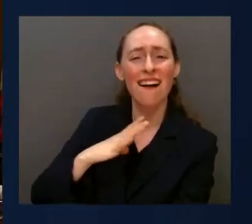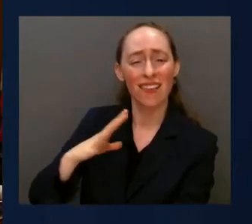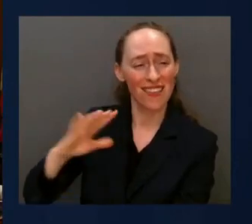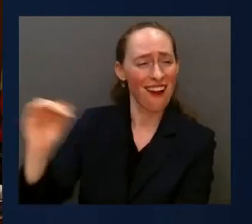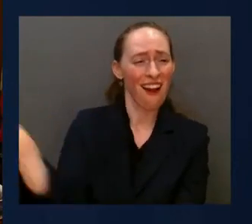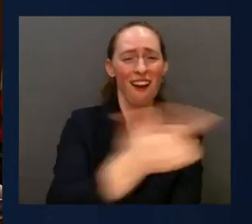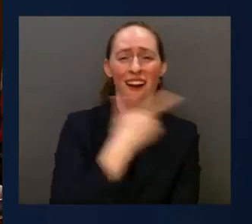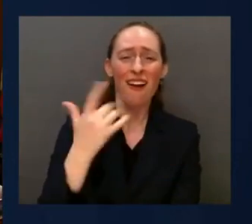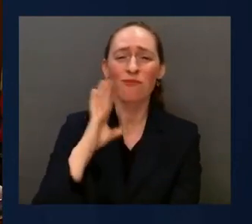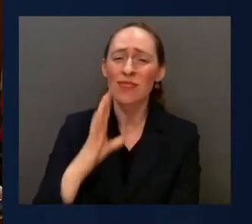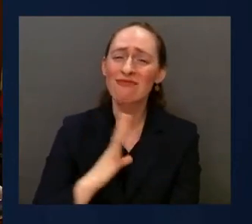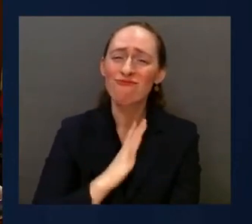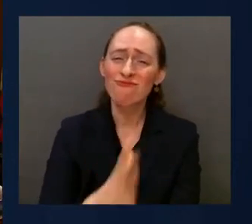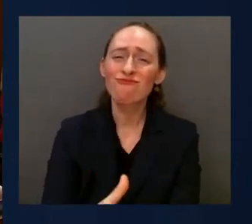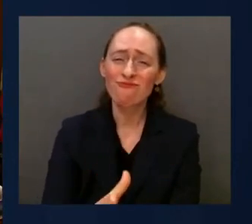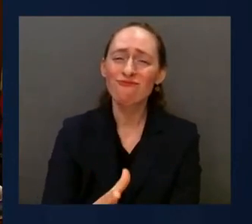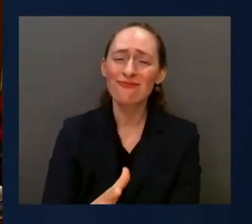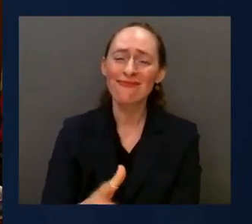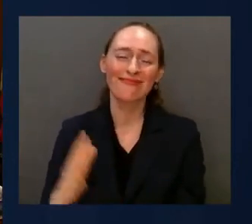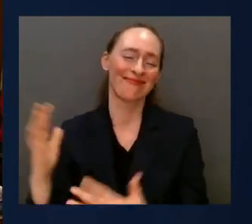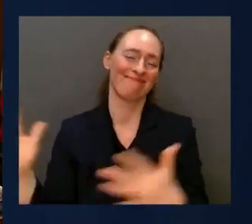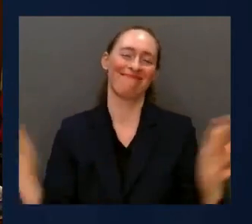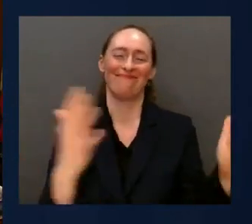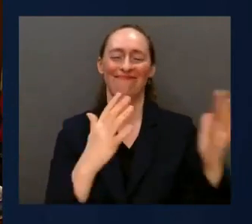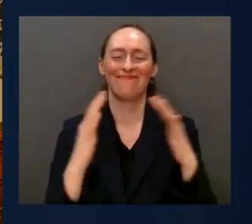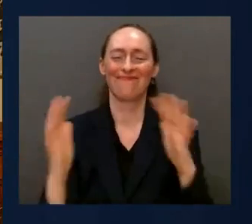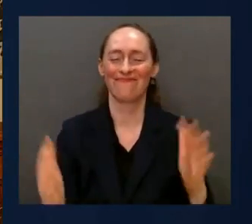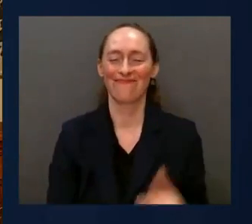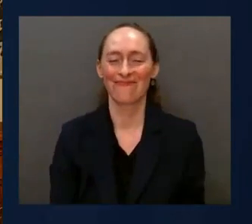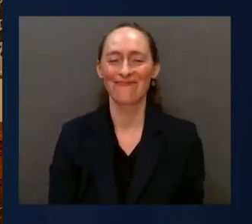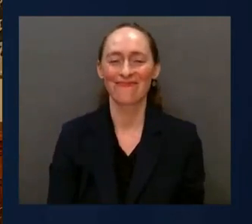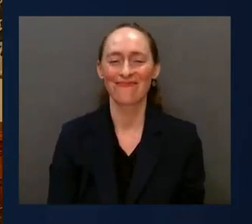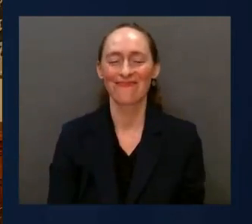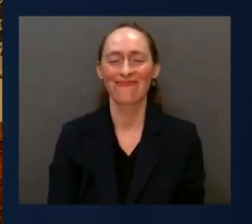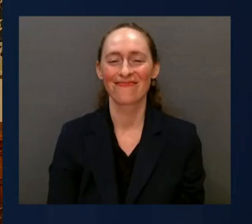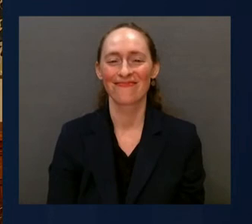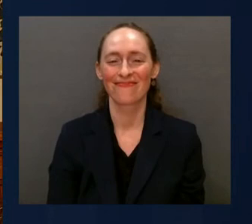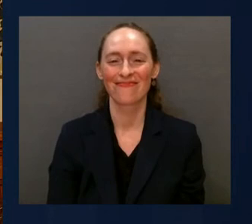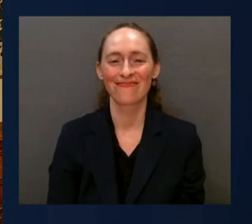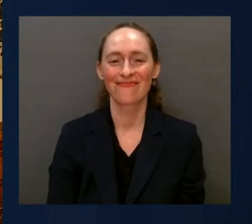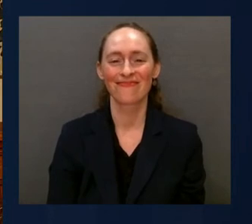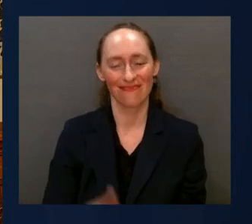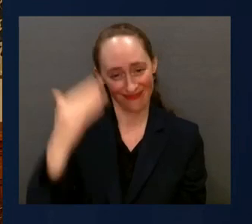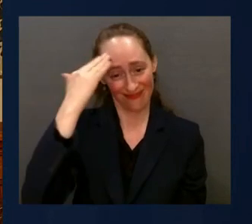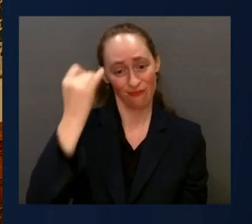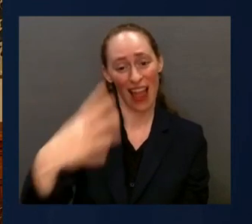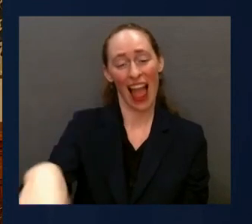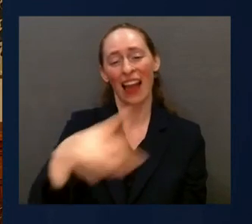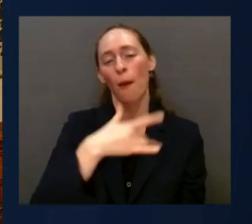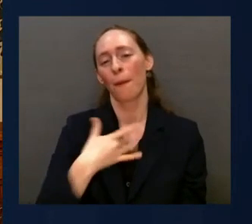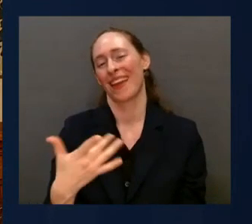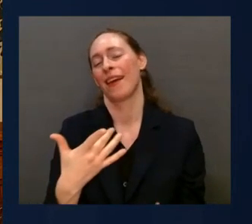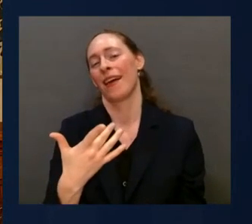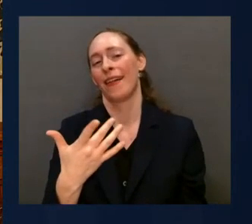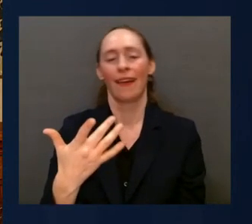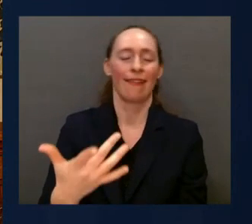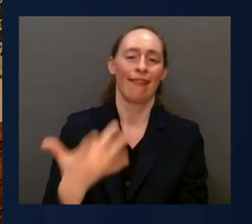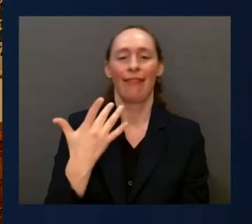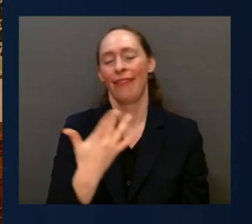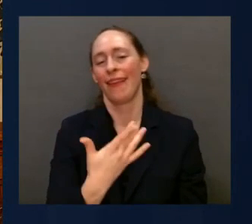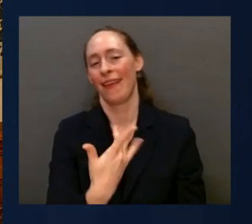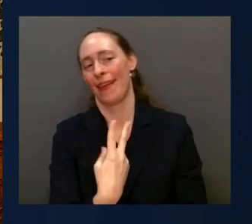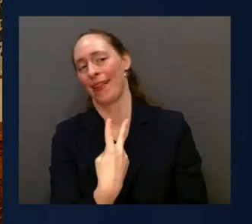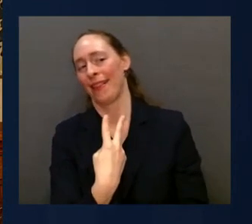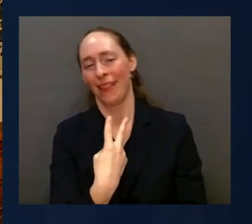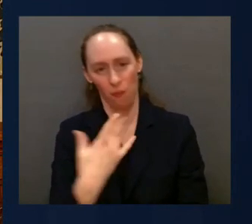I know a lot of you always kid me for always quoting my dad, but my dad used to say, Joey, a job's about a lot more than a paycheck. He really would